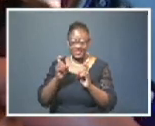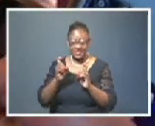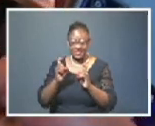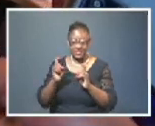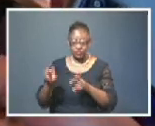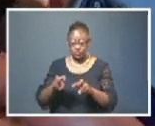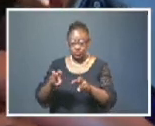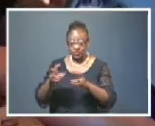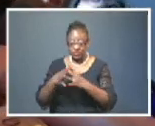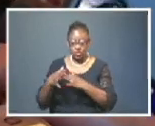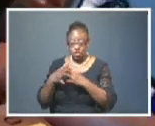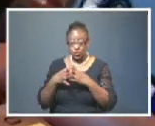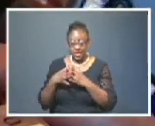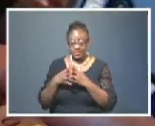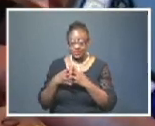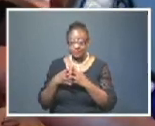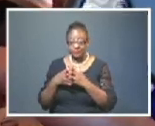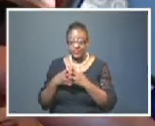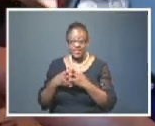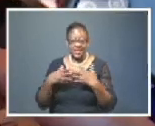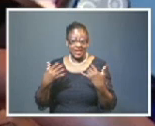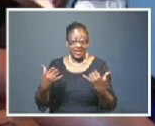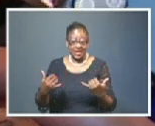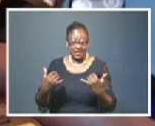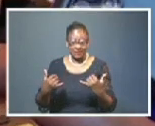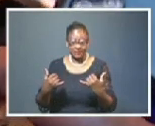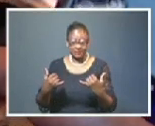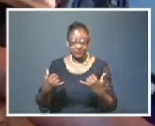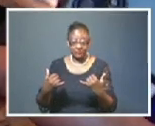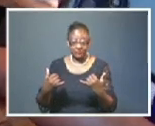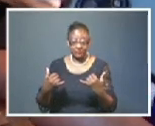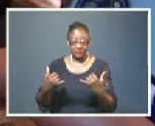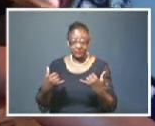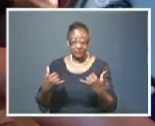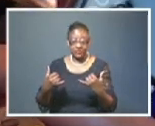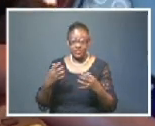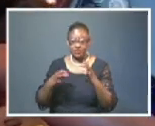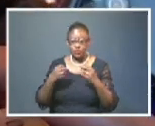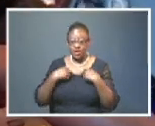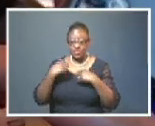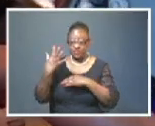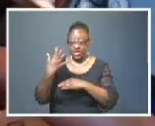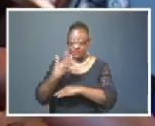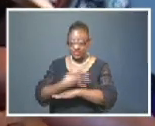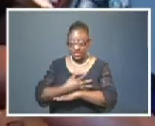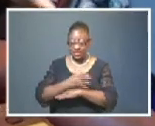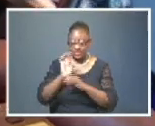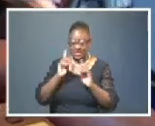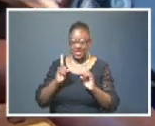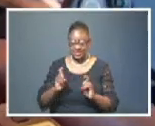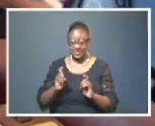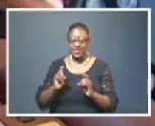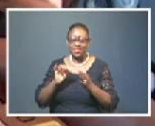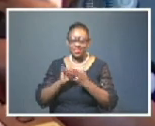for example, rather than having the post-travel 5-day test. We will offer that as a